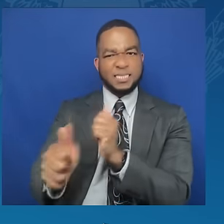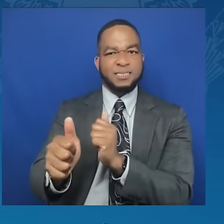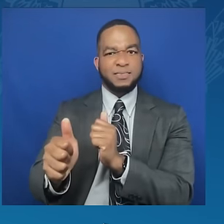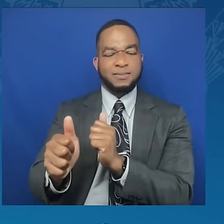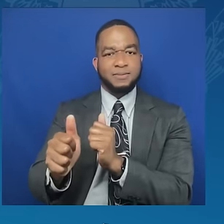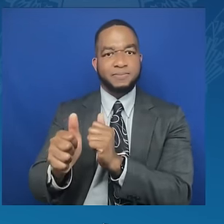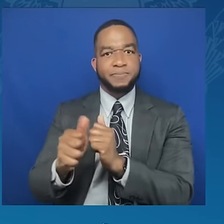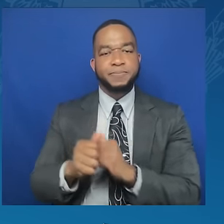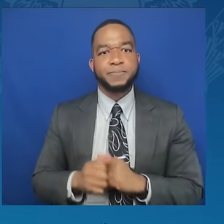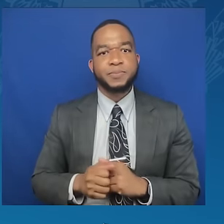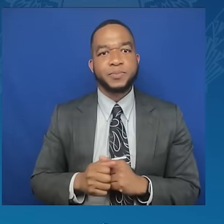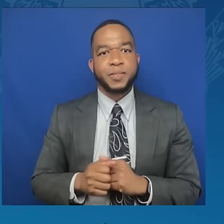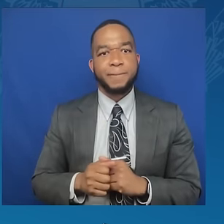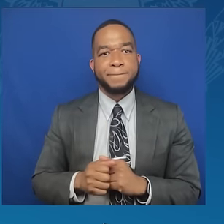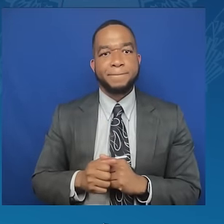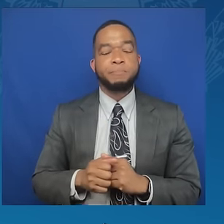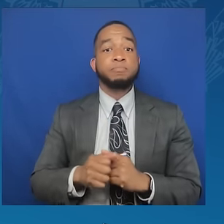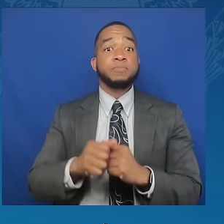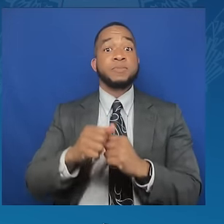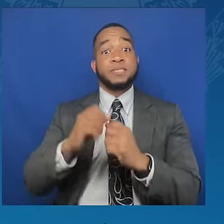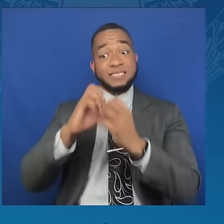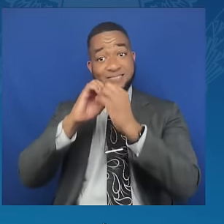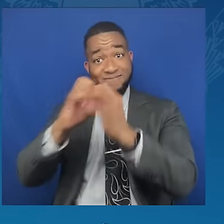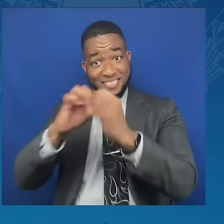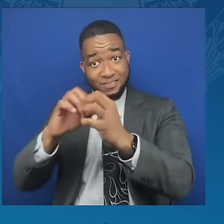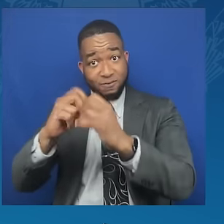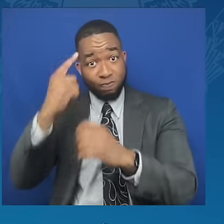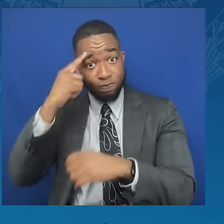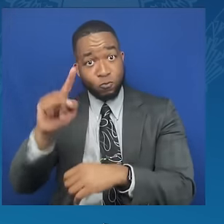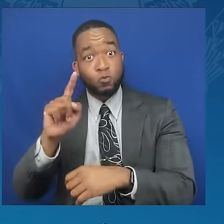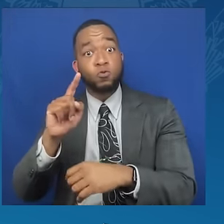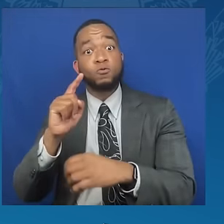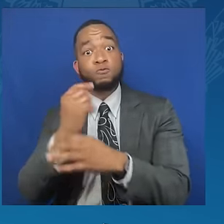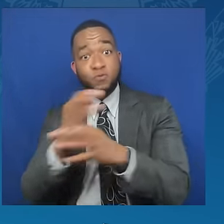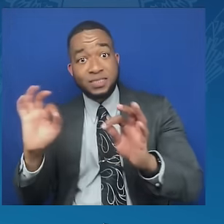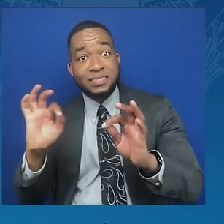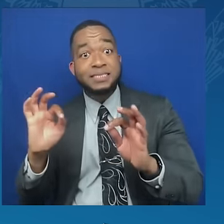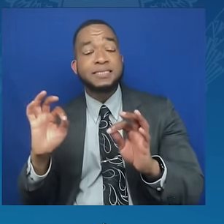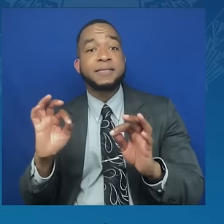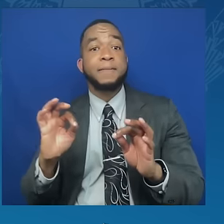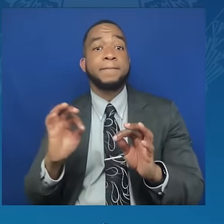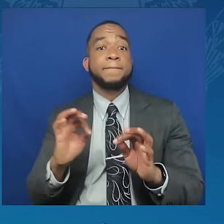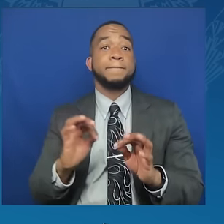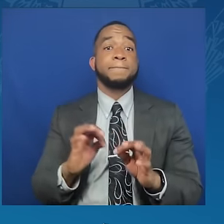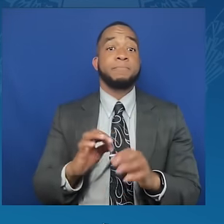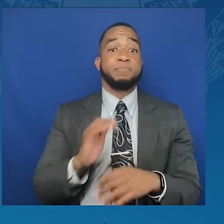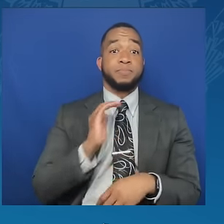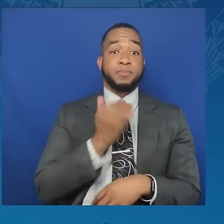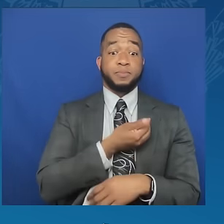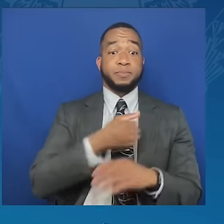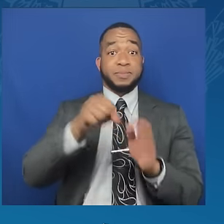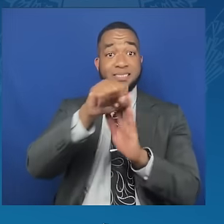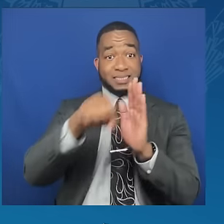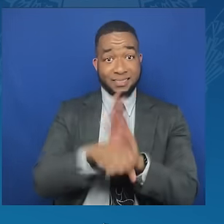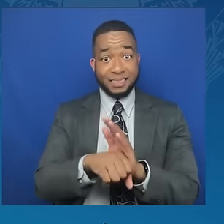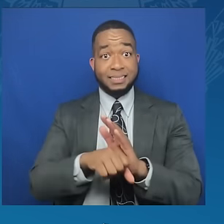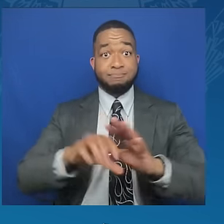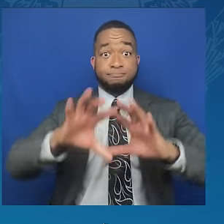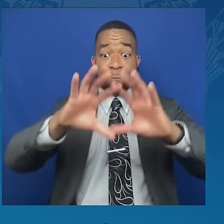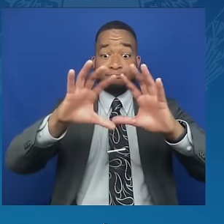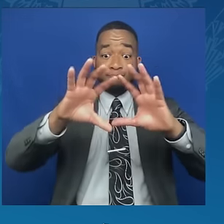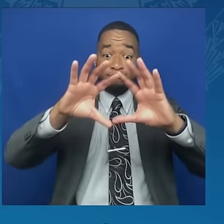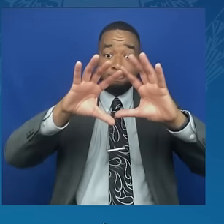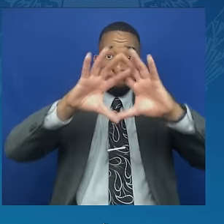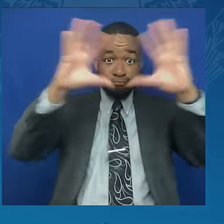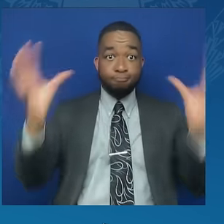Today, in states across our nation, extremists propose and pass laws that attack the freedom of a woman